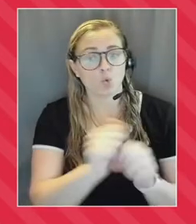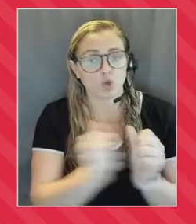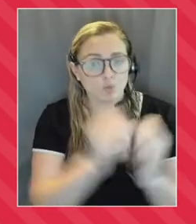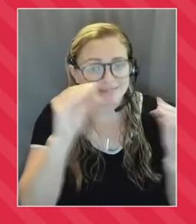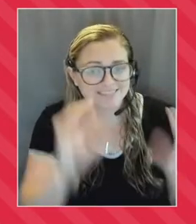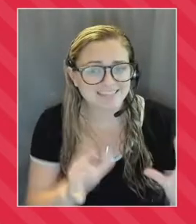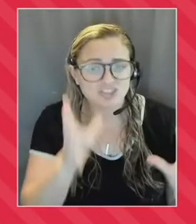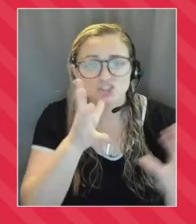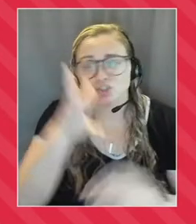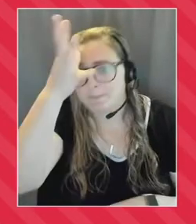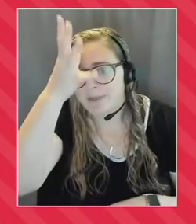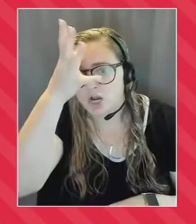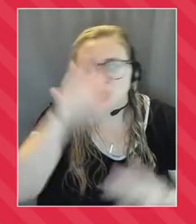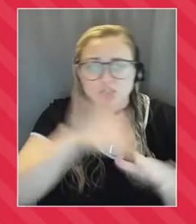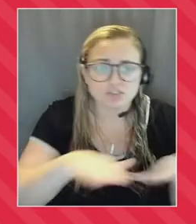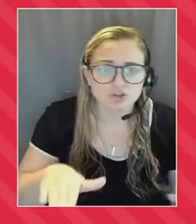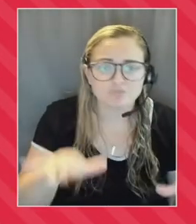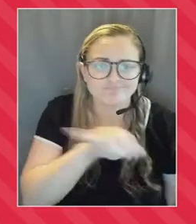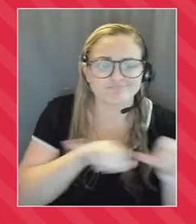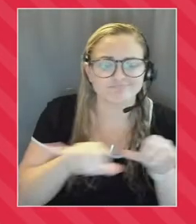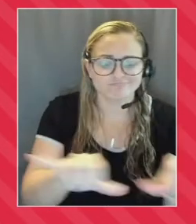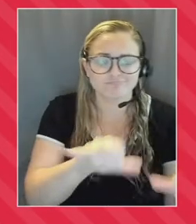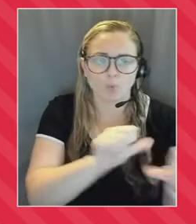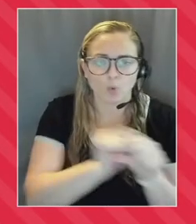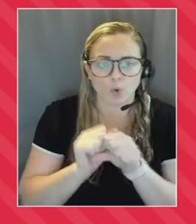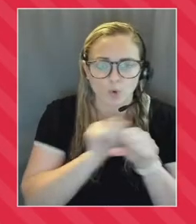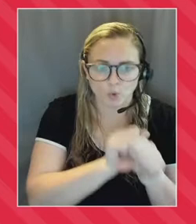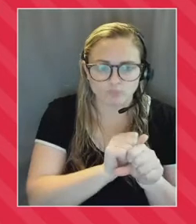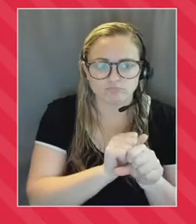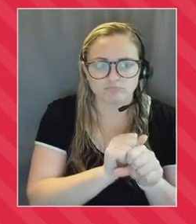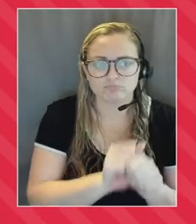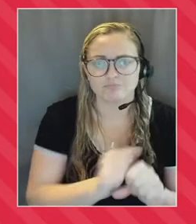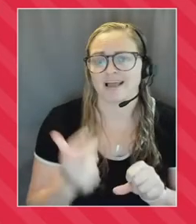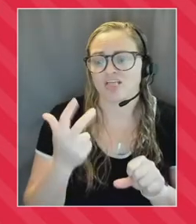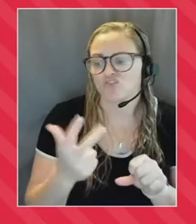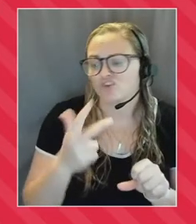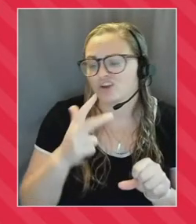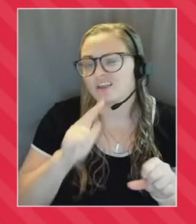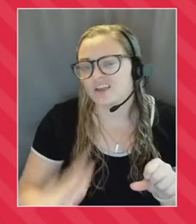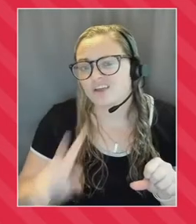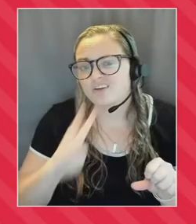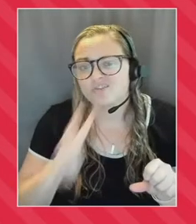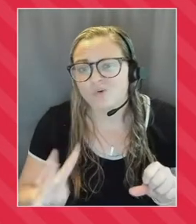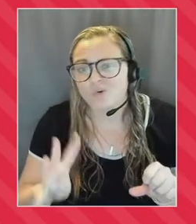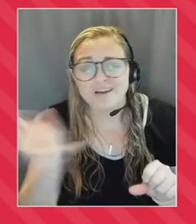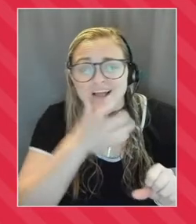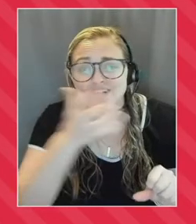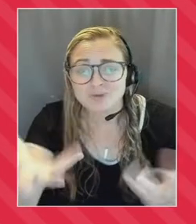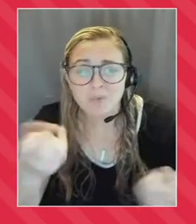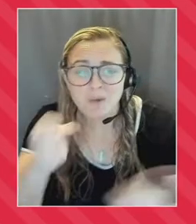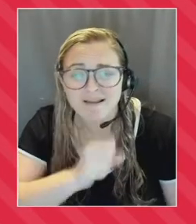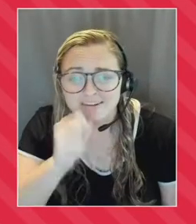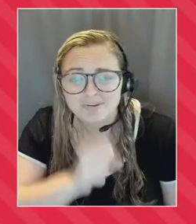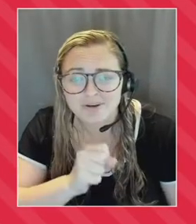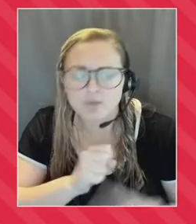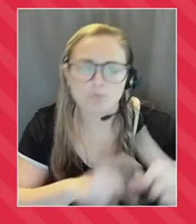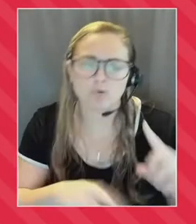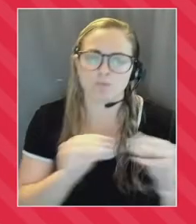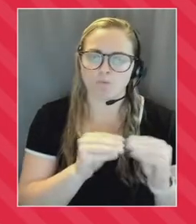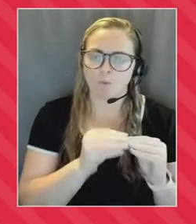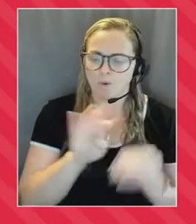and children. I have had the joy of witnessing 3 and 4-year-old children scream not for ice cream, but for more